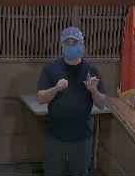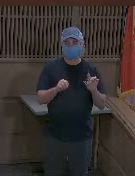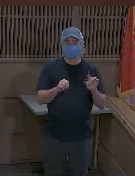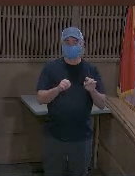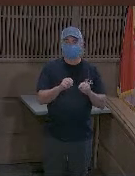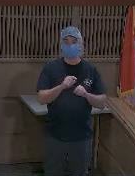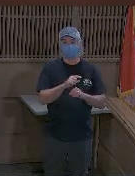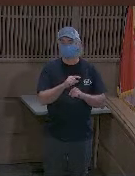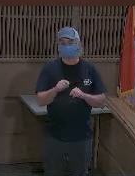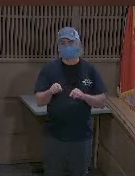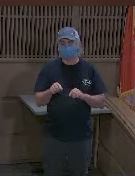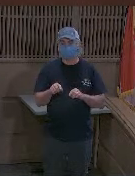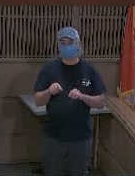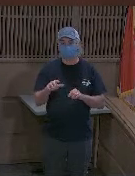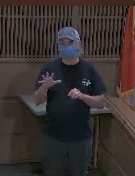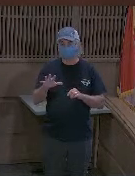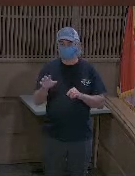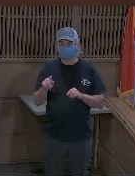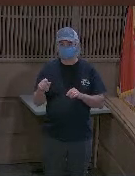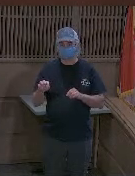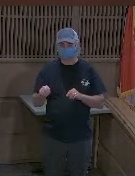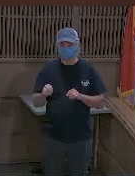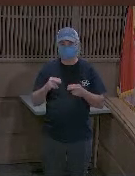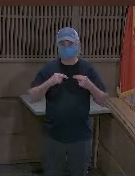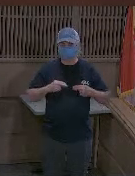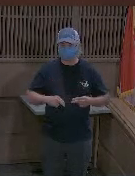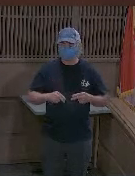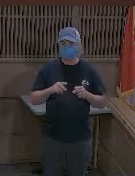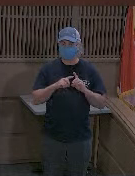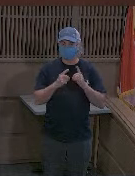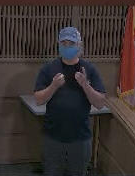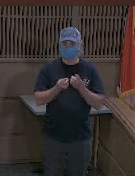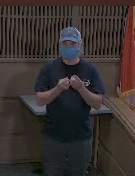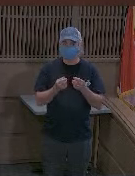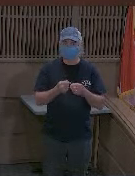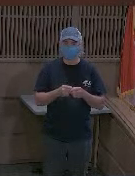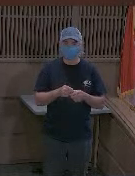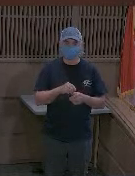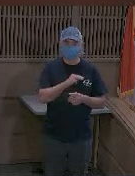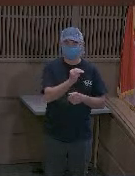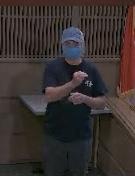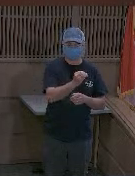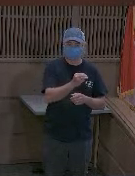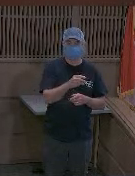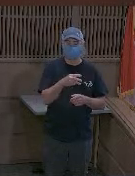1 to 5 o'clock. That's Mondays, Wednesdays, and